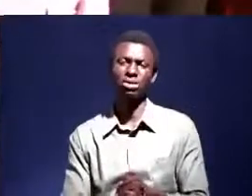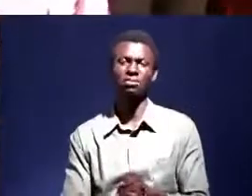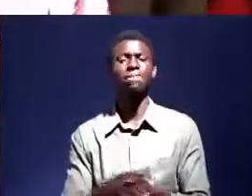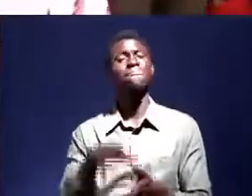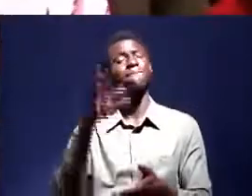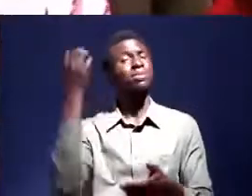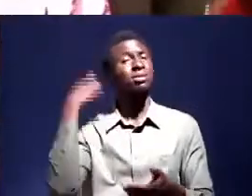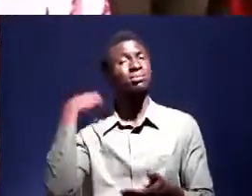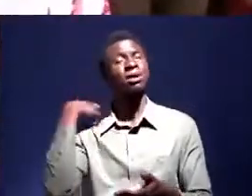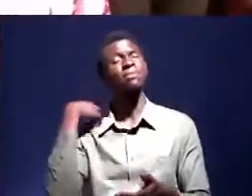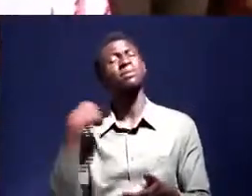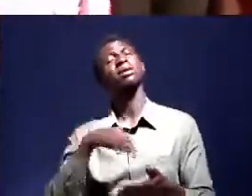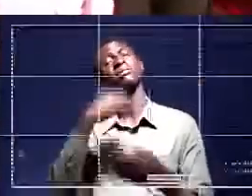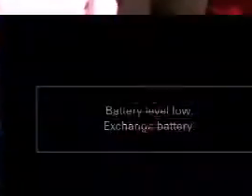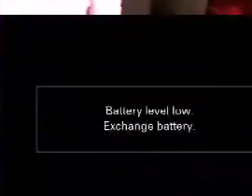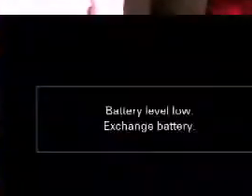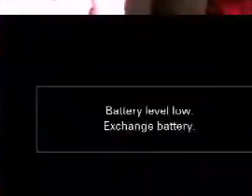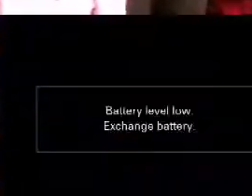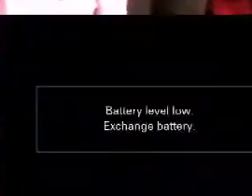Hundreds are following Christ.